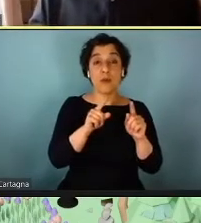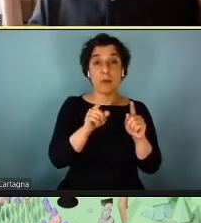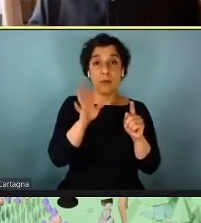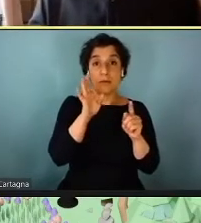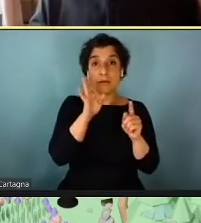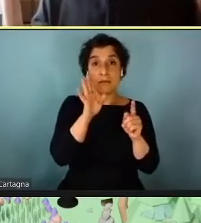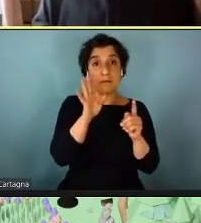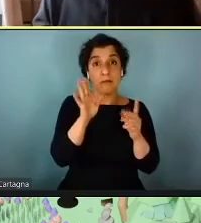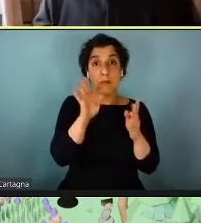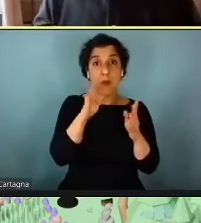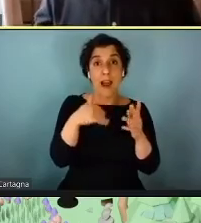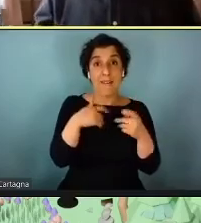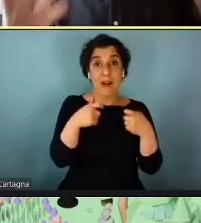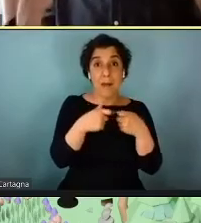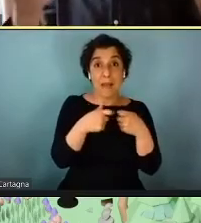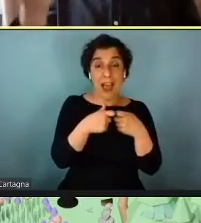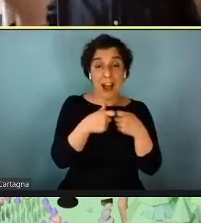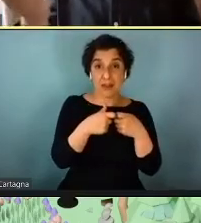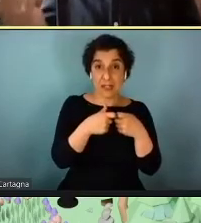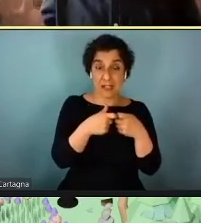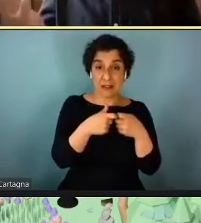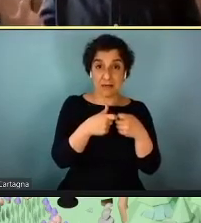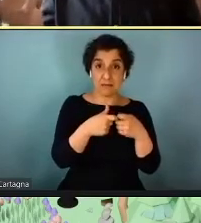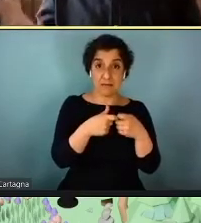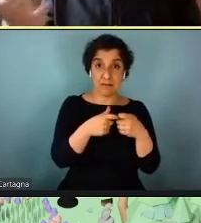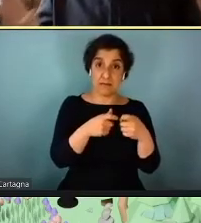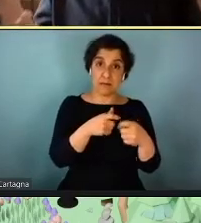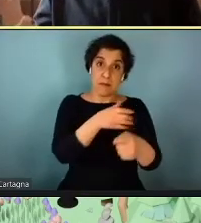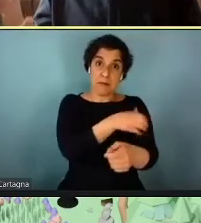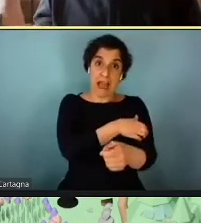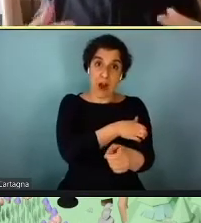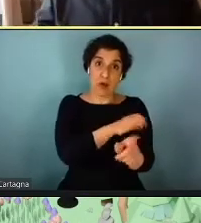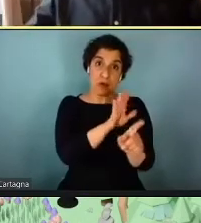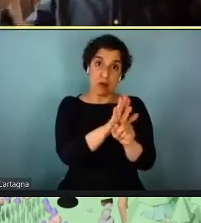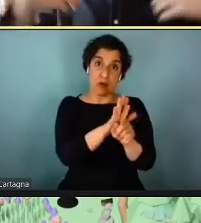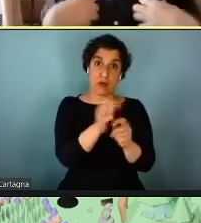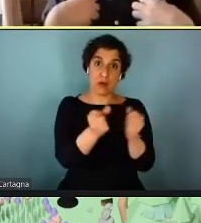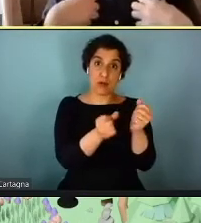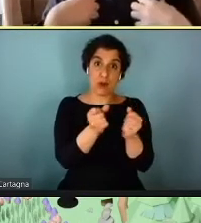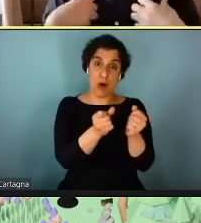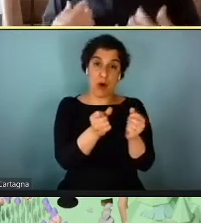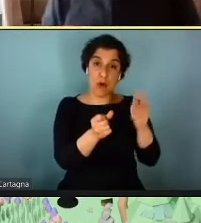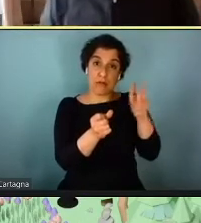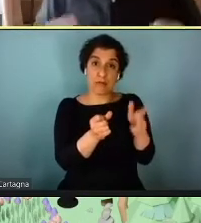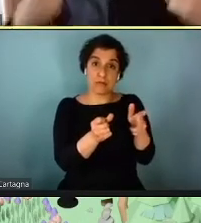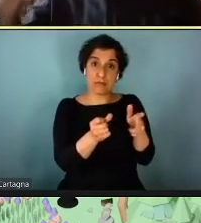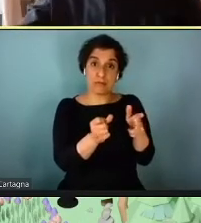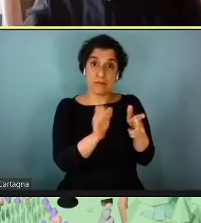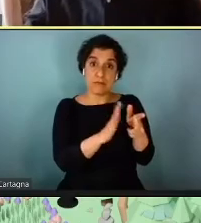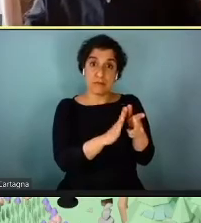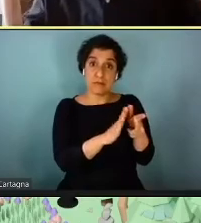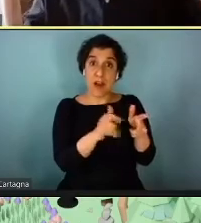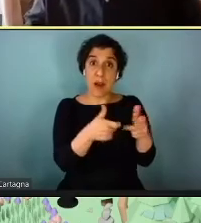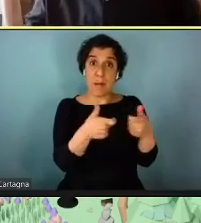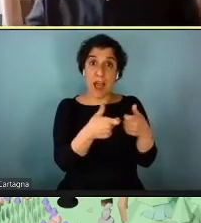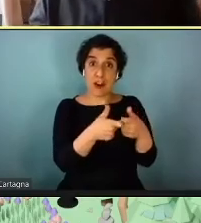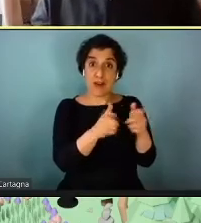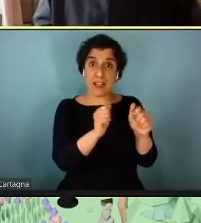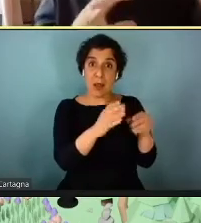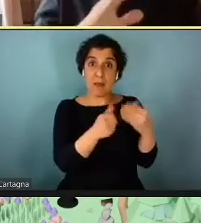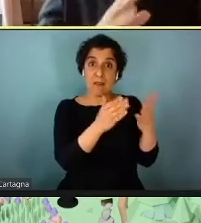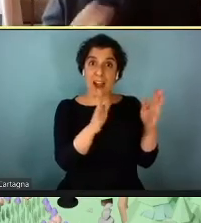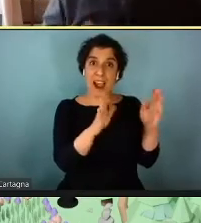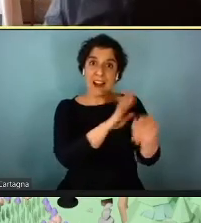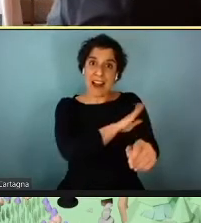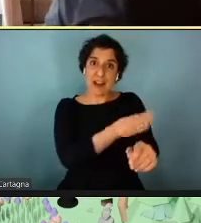battery powered cars, then these batteries can help your house. They can provide energy to your house and